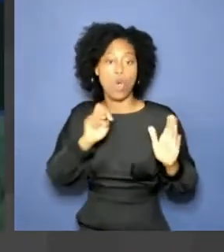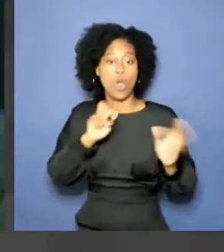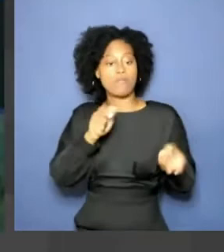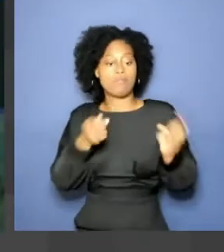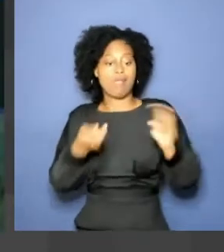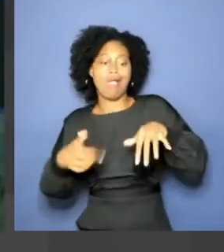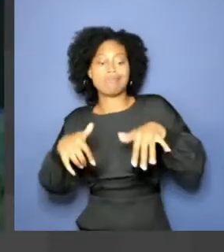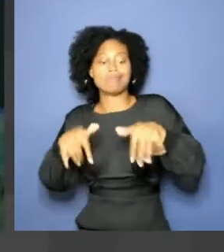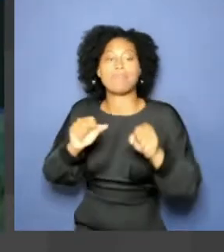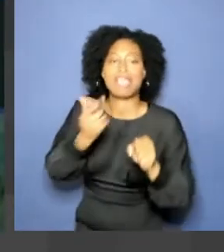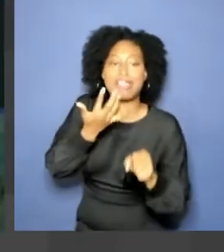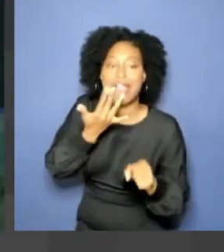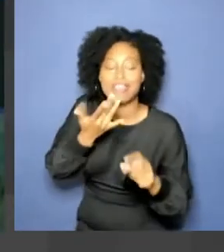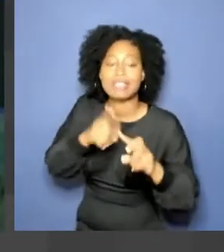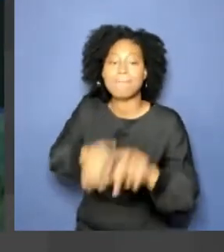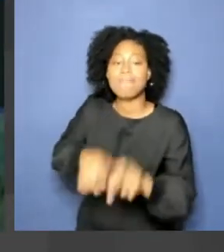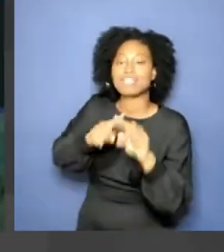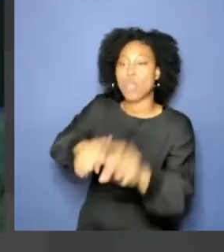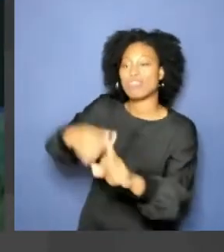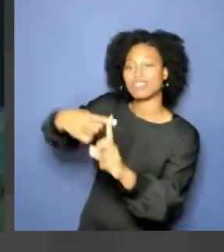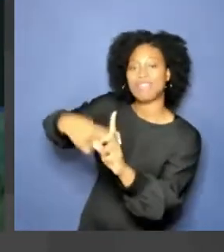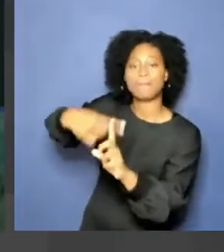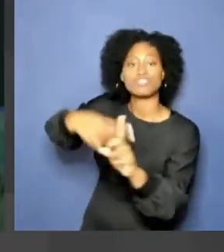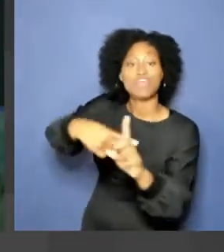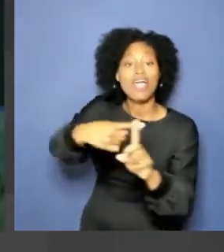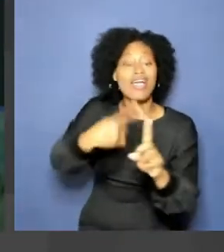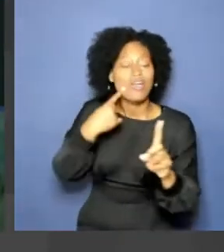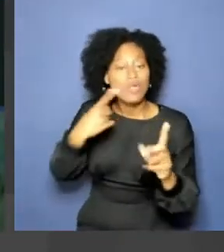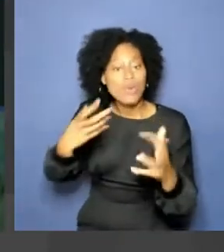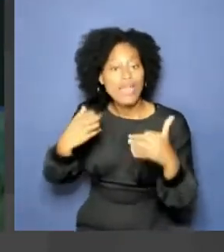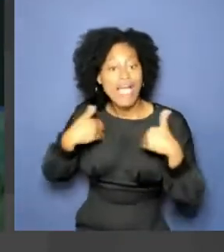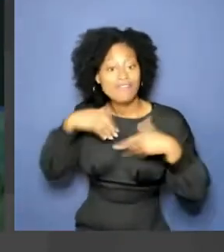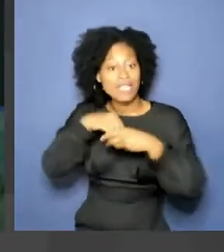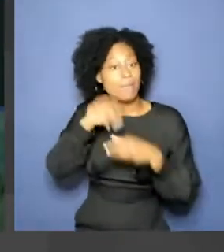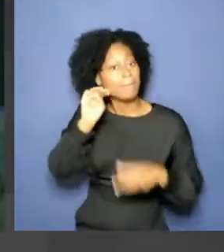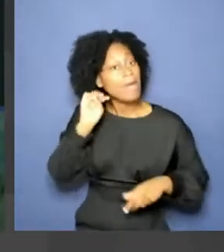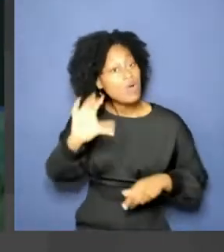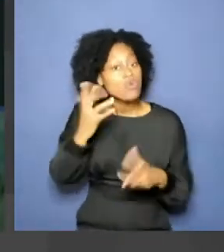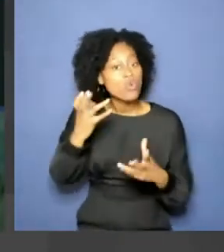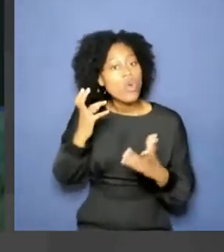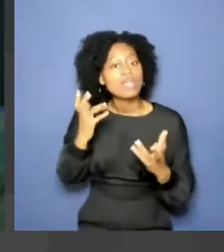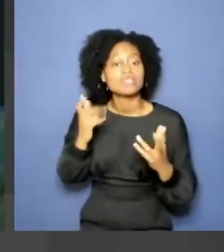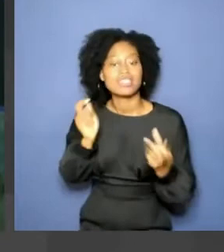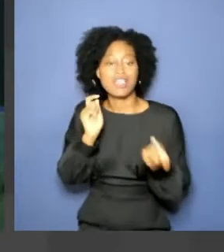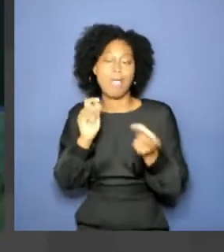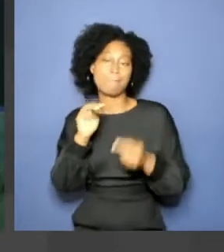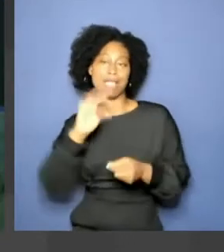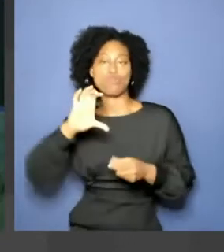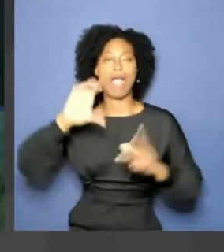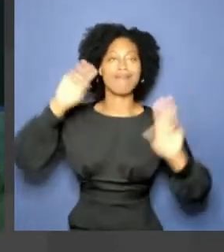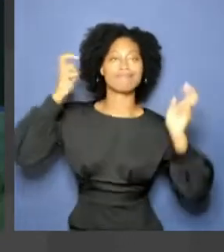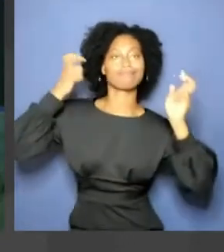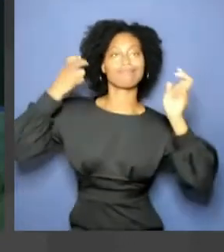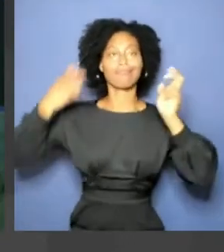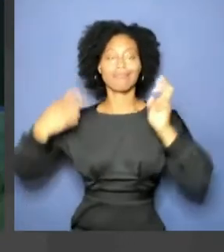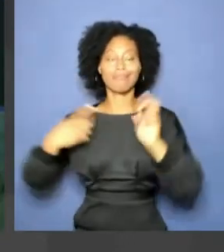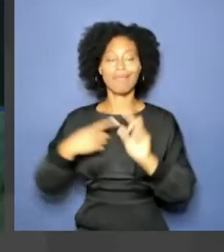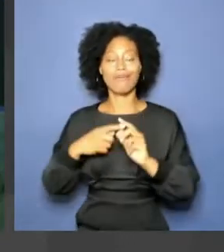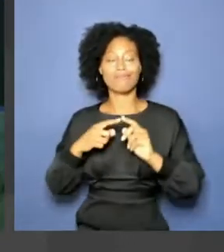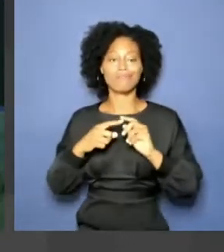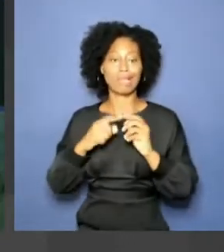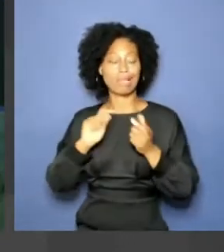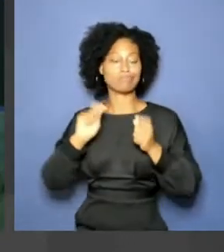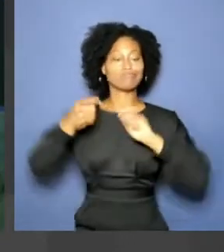color depending on temperature. And we wanted to have that in Minecraft. We wanted to Minecraftify it. So therefore, the tadpole's going to pick a variant